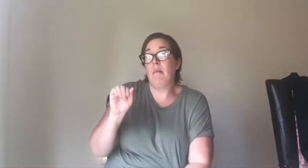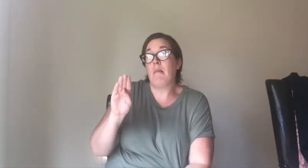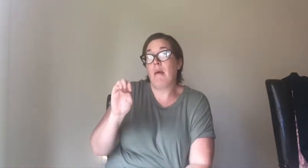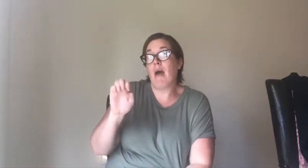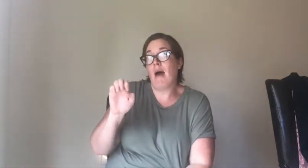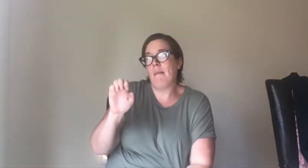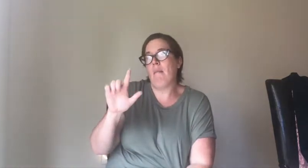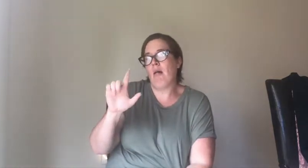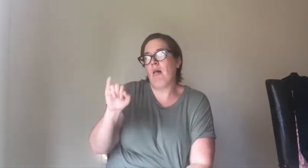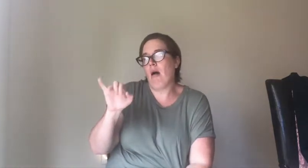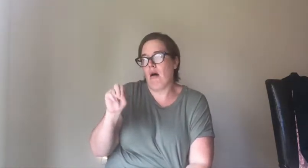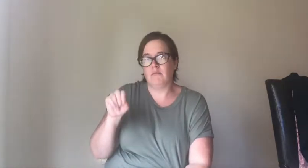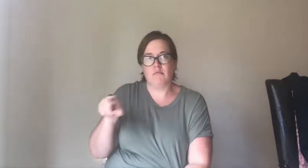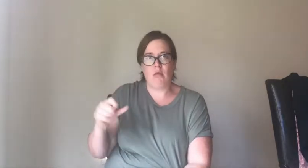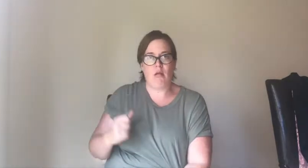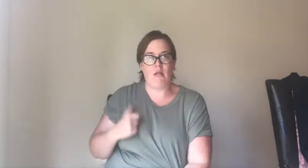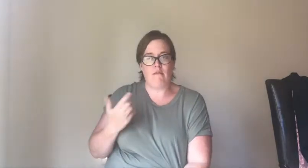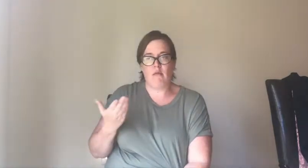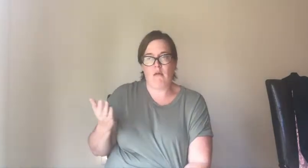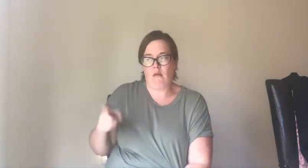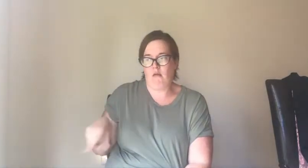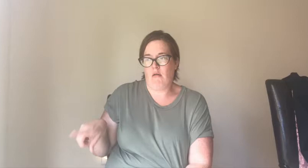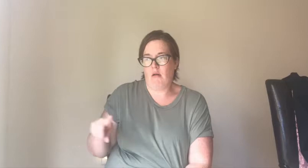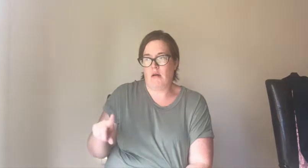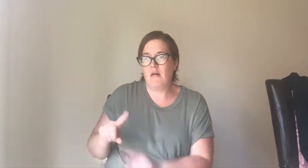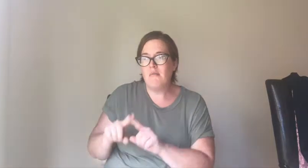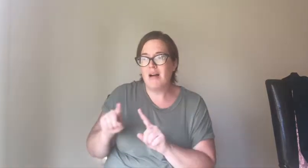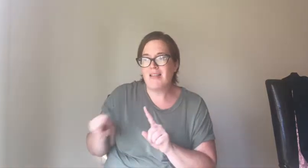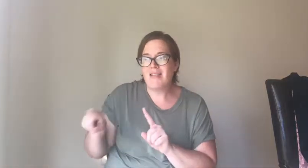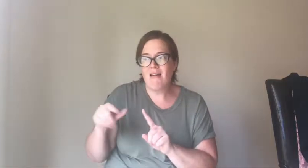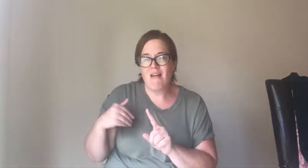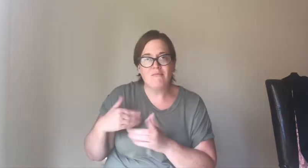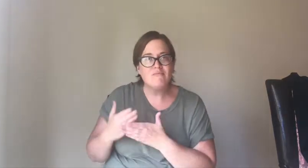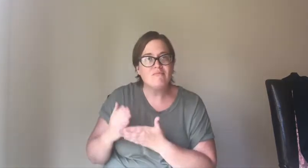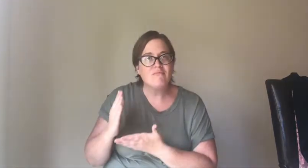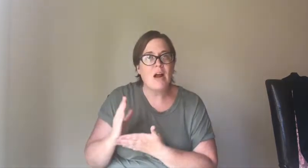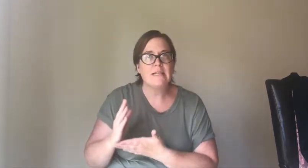essentially property. They're owned by someone else.